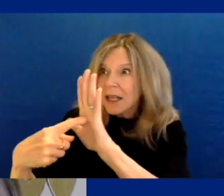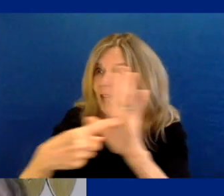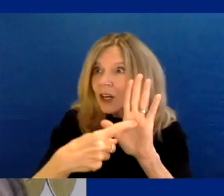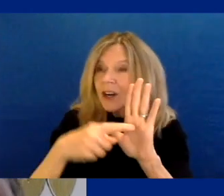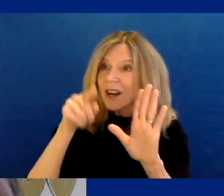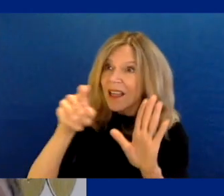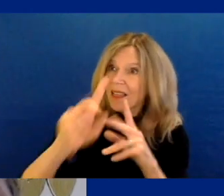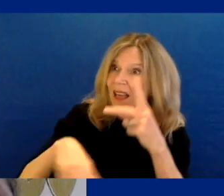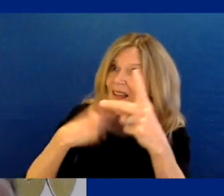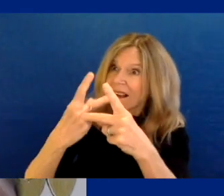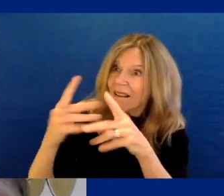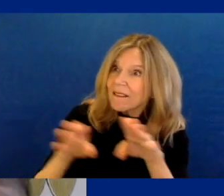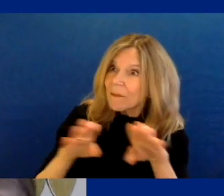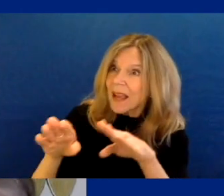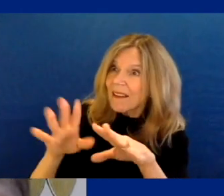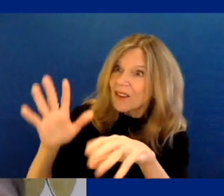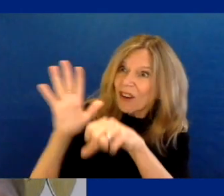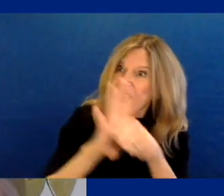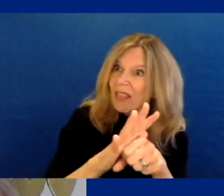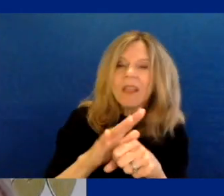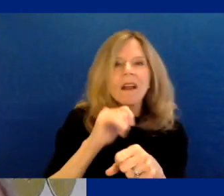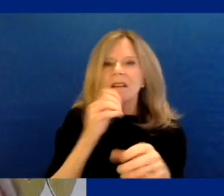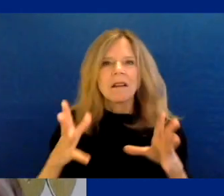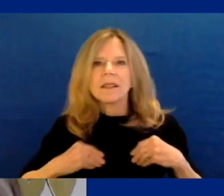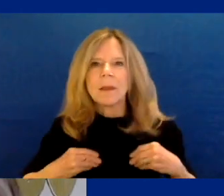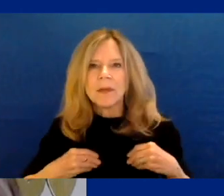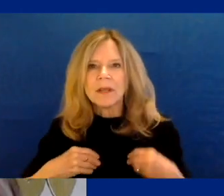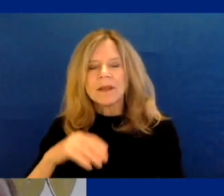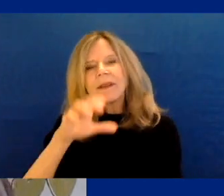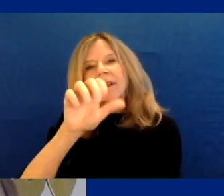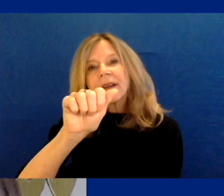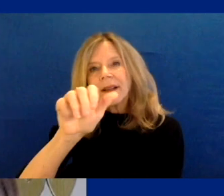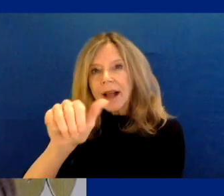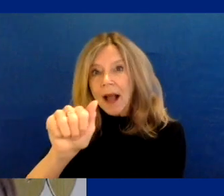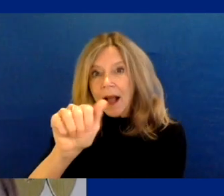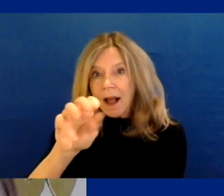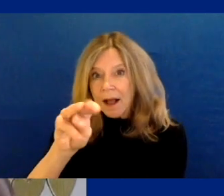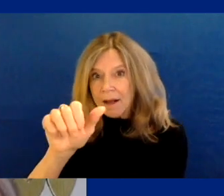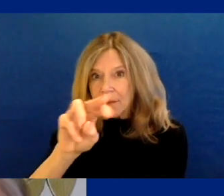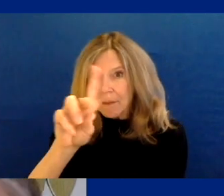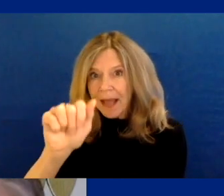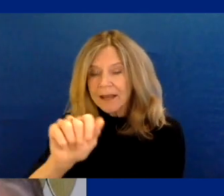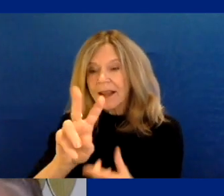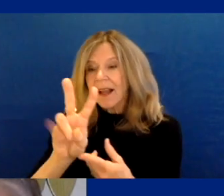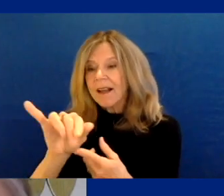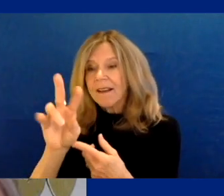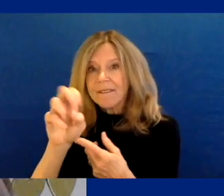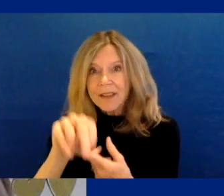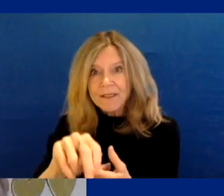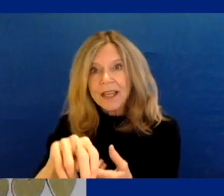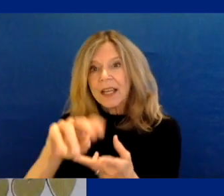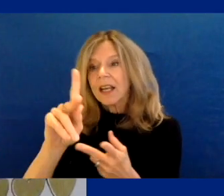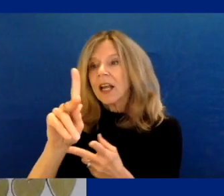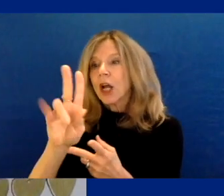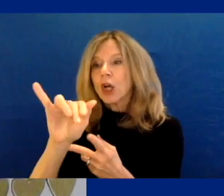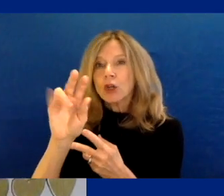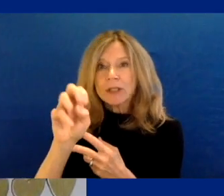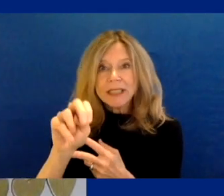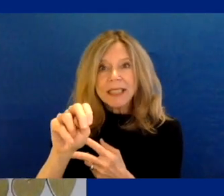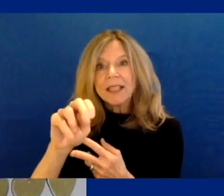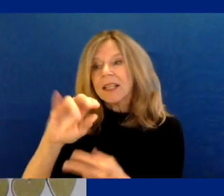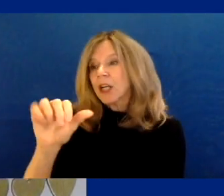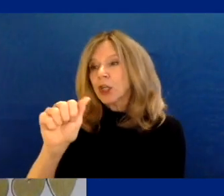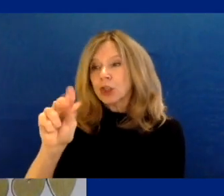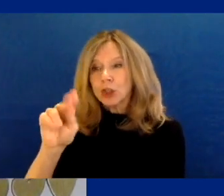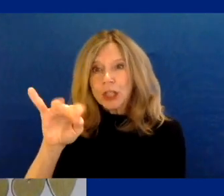clear that this behavior will not be tolerated. Amanda, Vivian, Jeanine, Kristen, and Roma